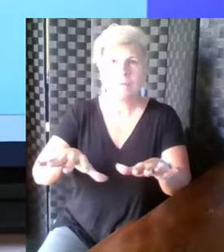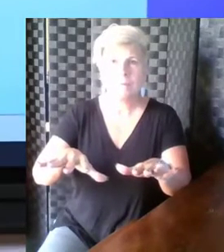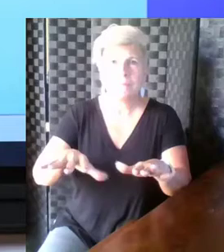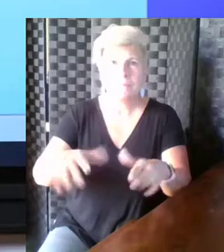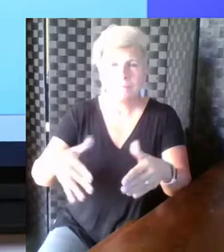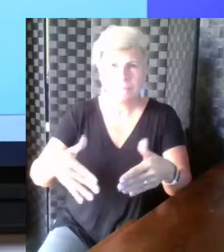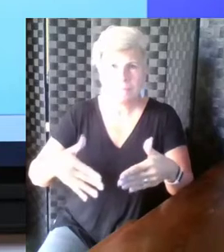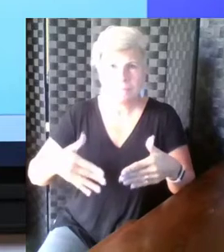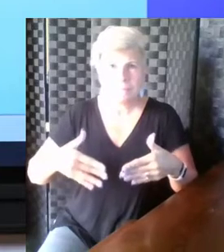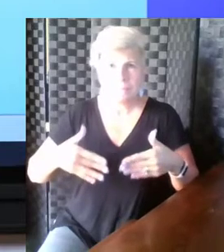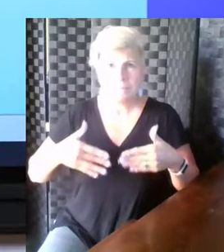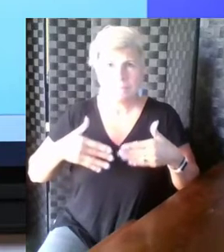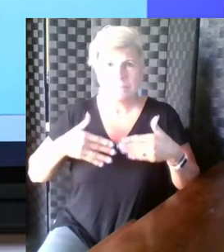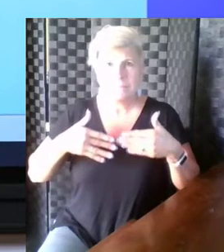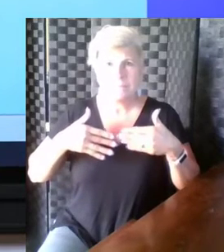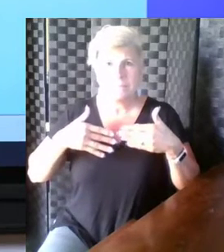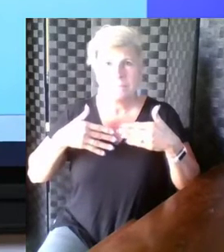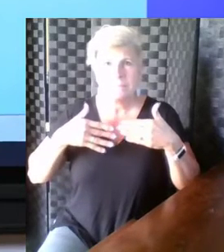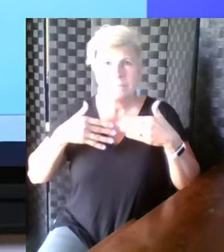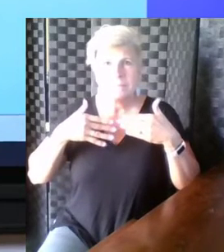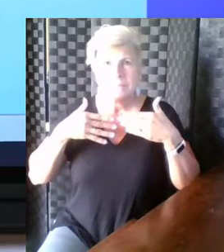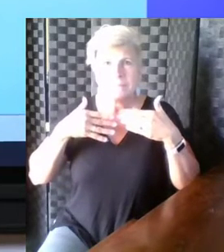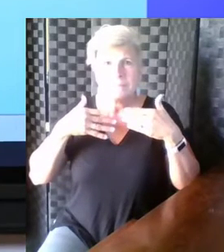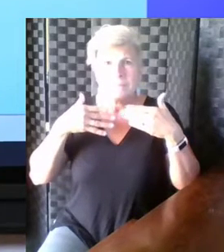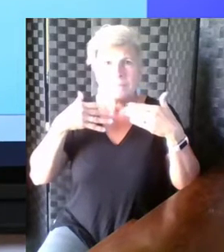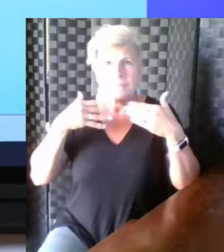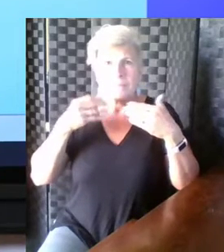Let's do that again. Deep breath in.